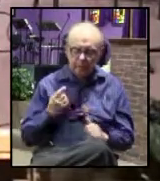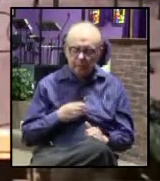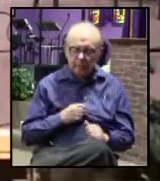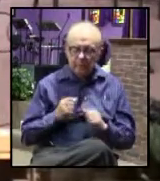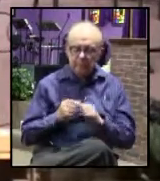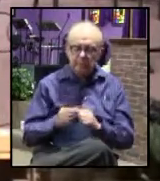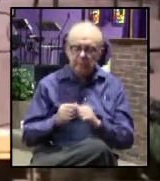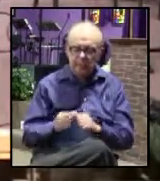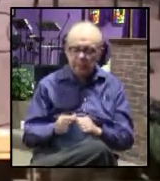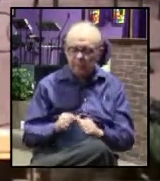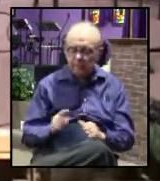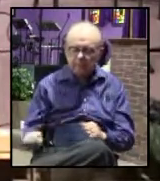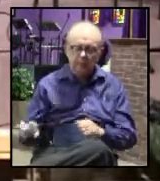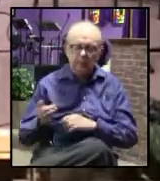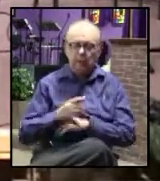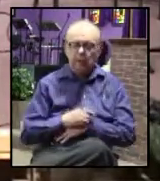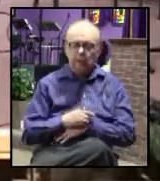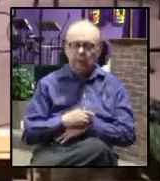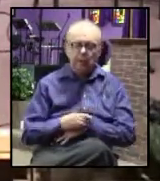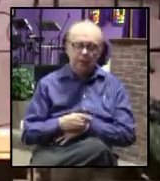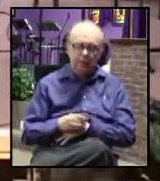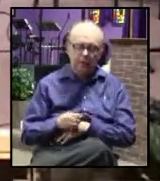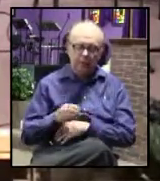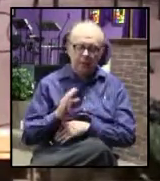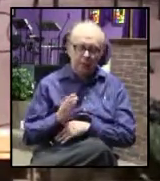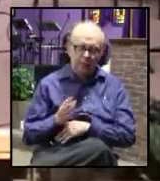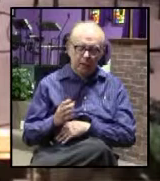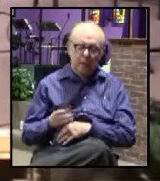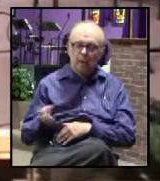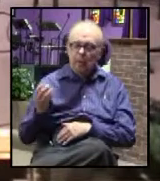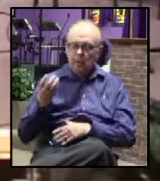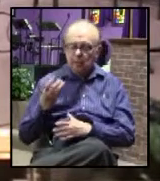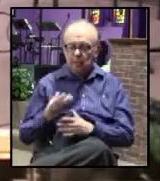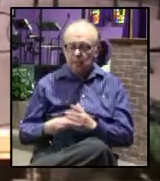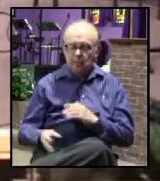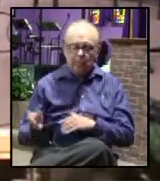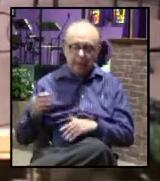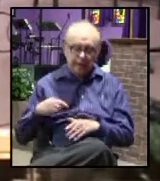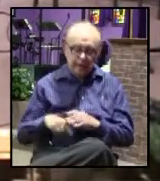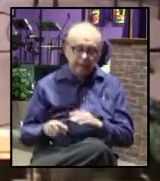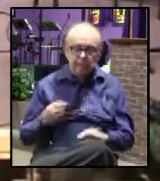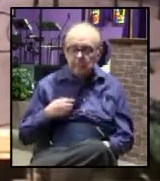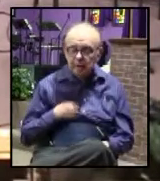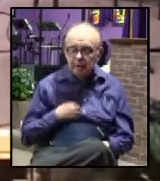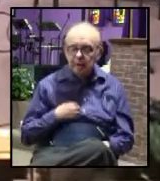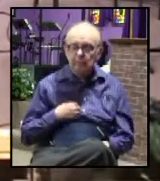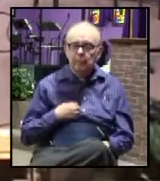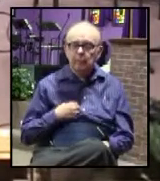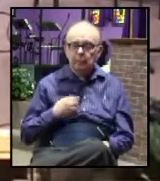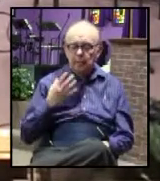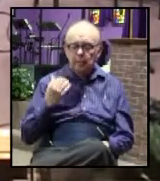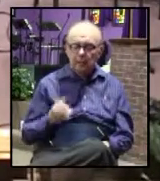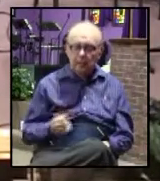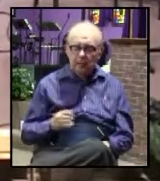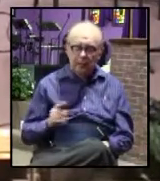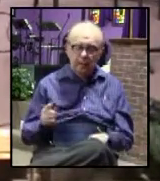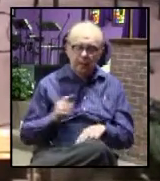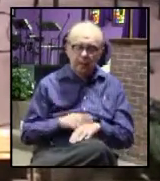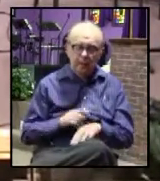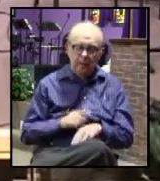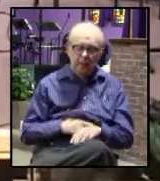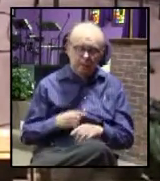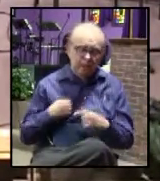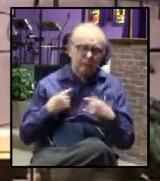us constantly. There are days that God is pouring out into me because there are times